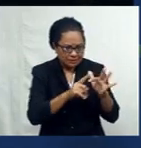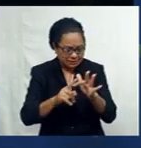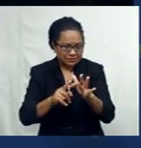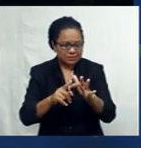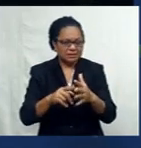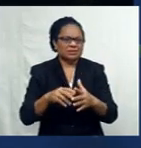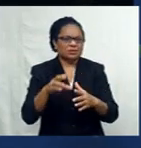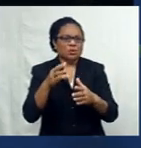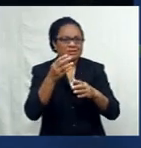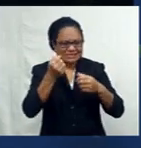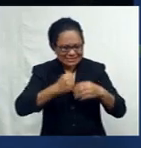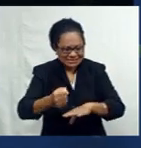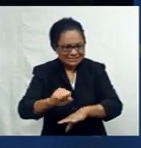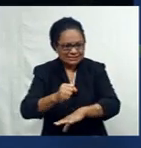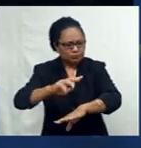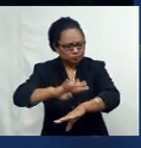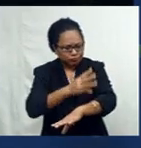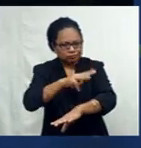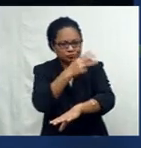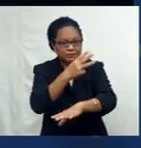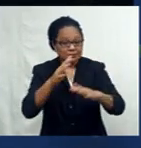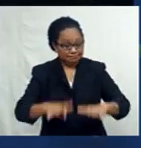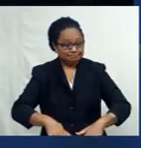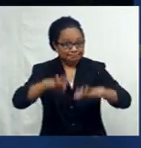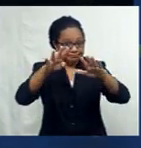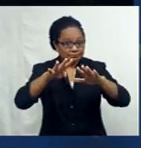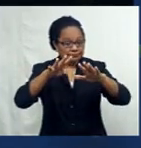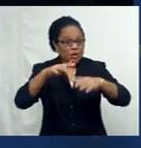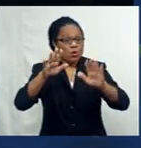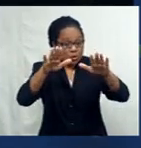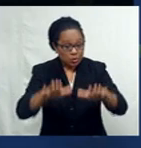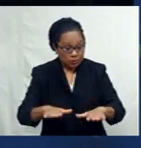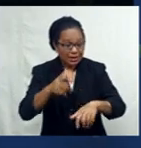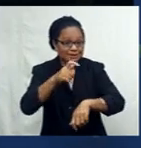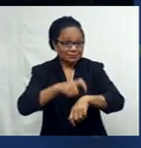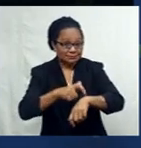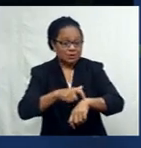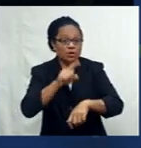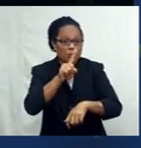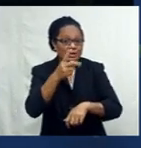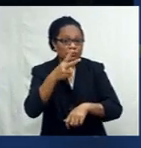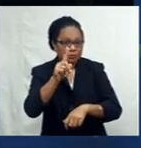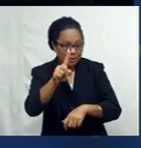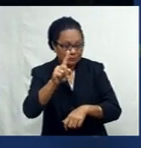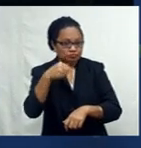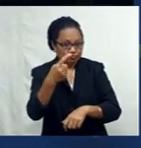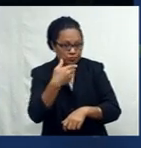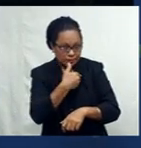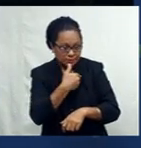moderate to rough seas. Turning to the tides, the next low tide is at 1:21 tomorrow morning,